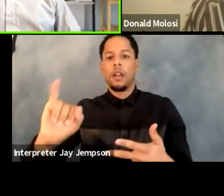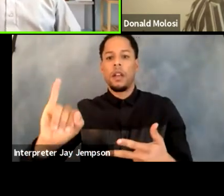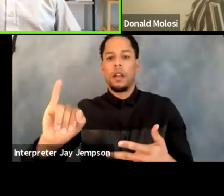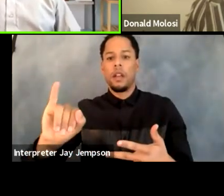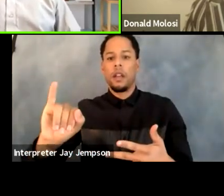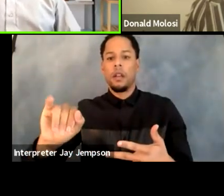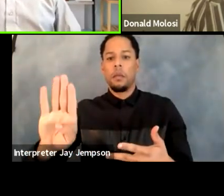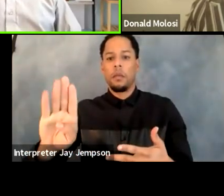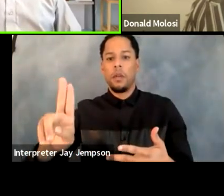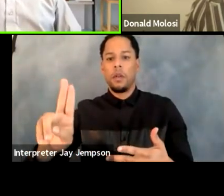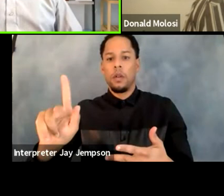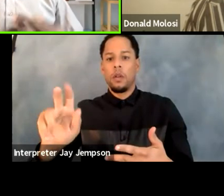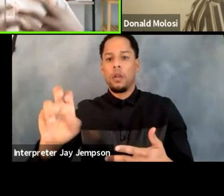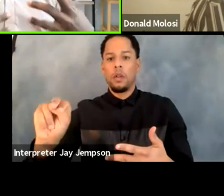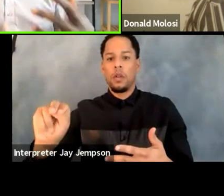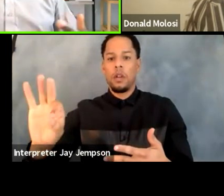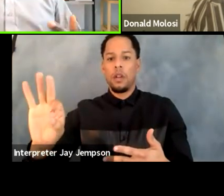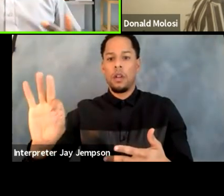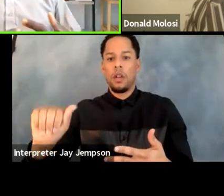from South Africa.